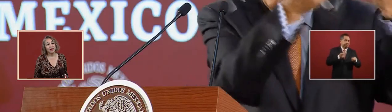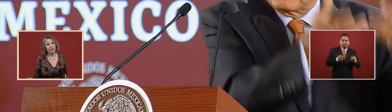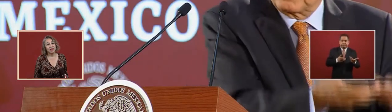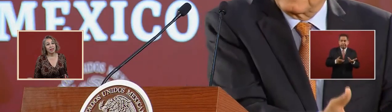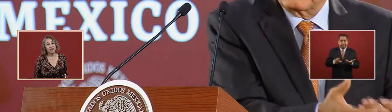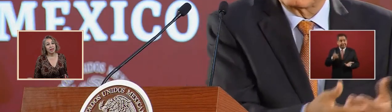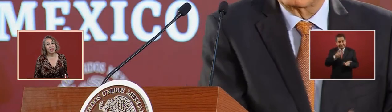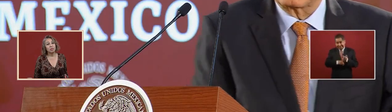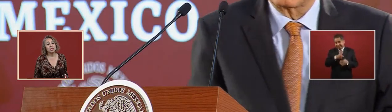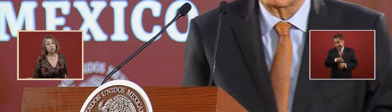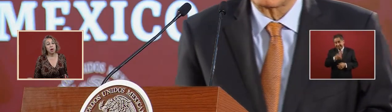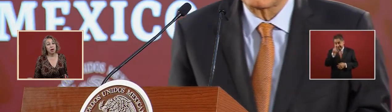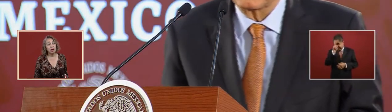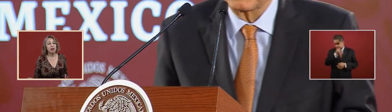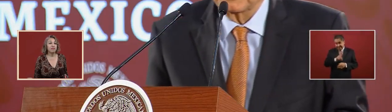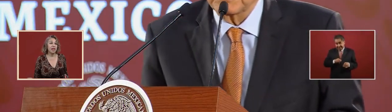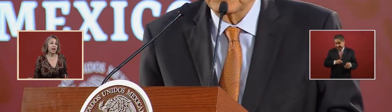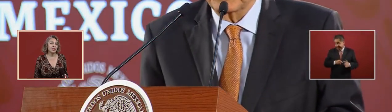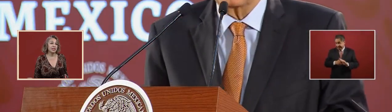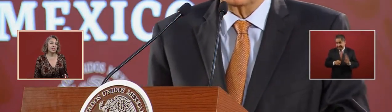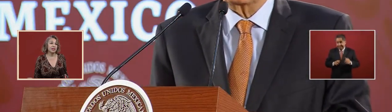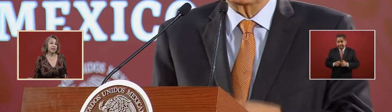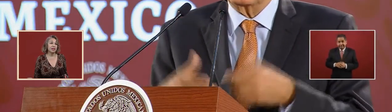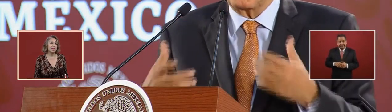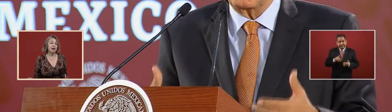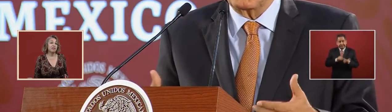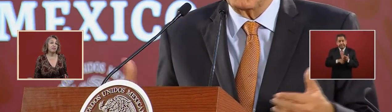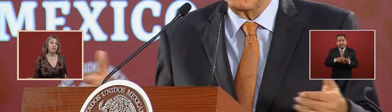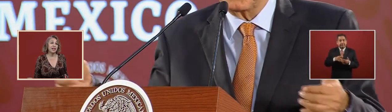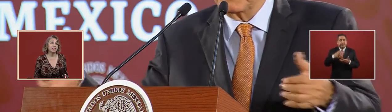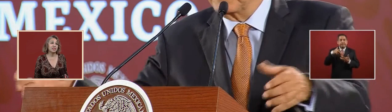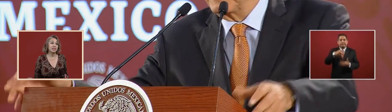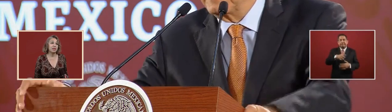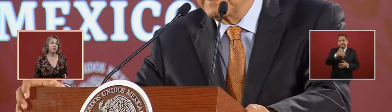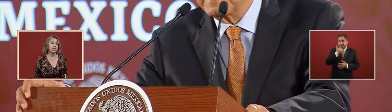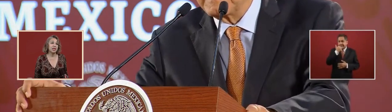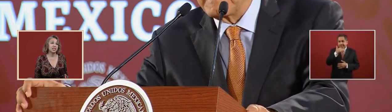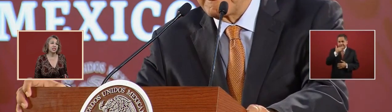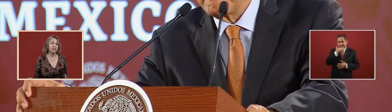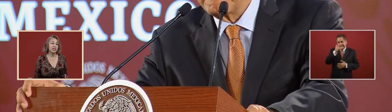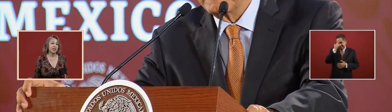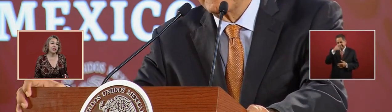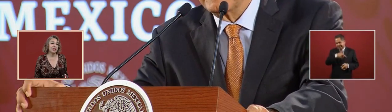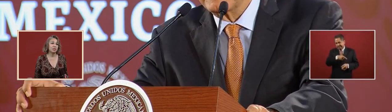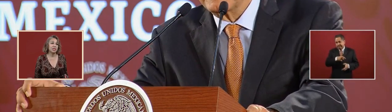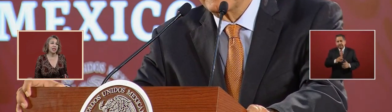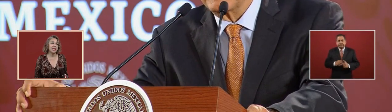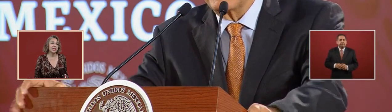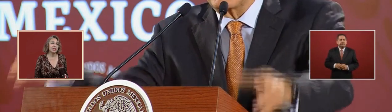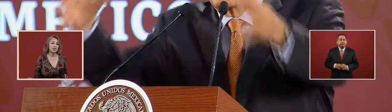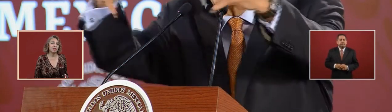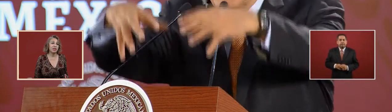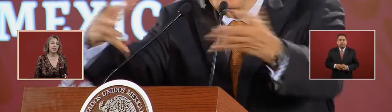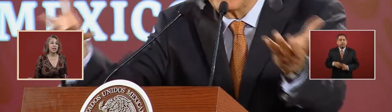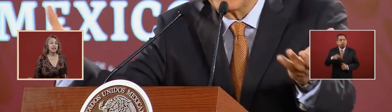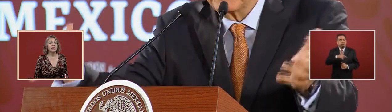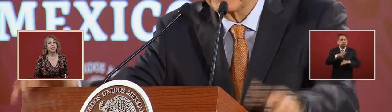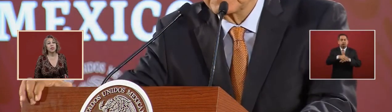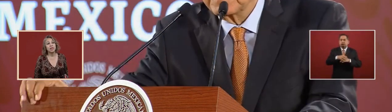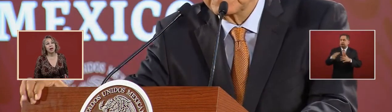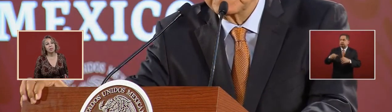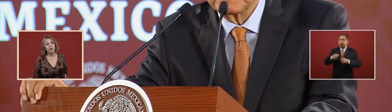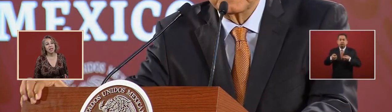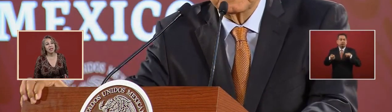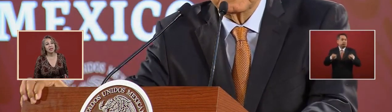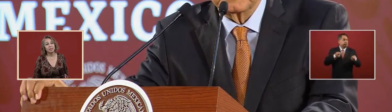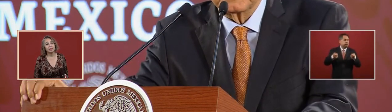Era una de las partes, it was part of that, de los factores de la of the factors of the production that was taken into effect, the one